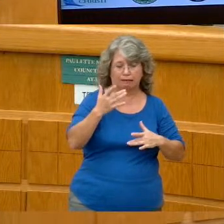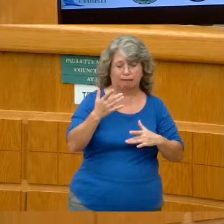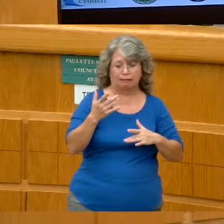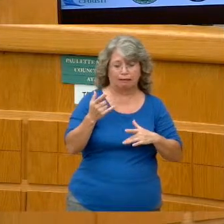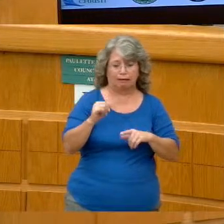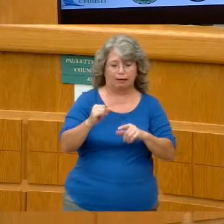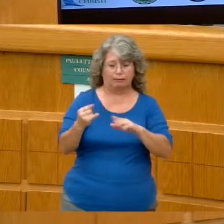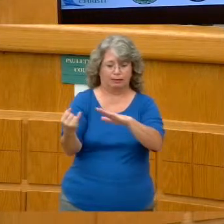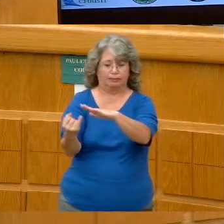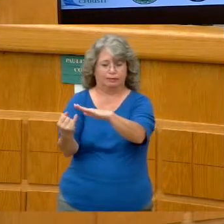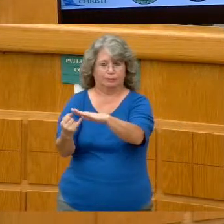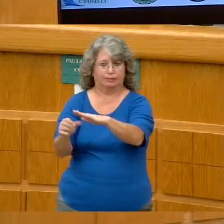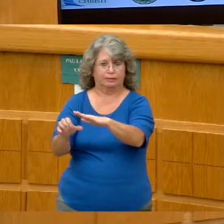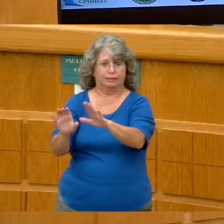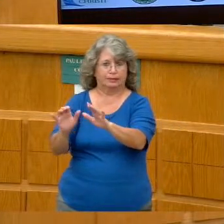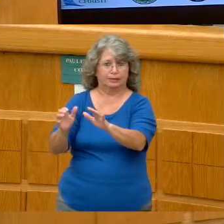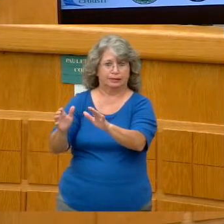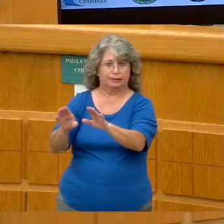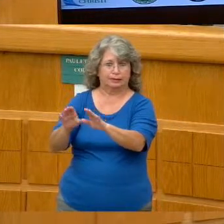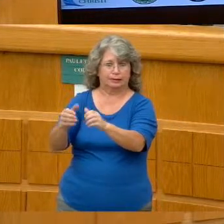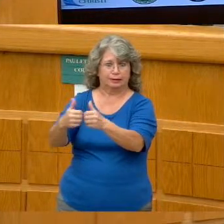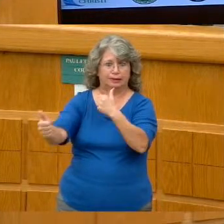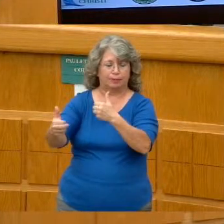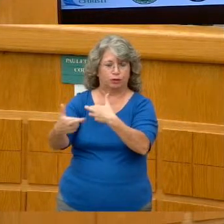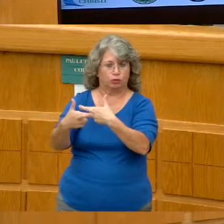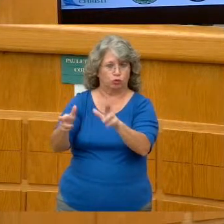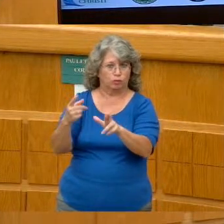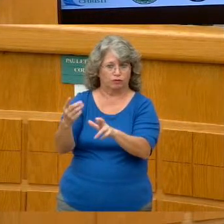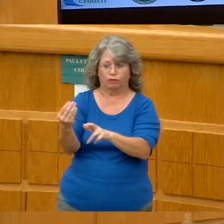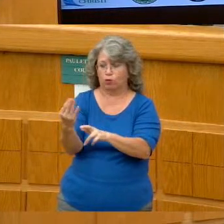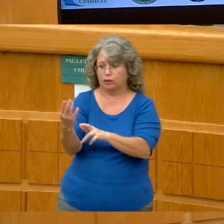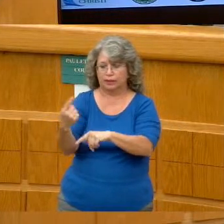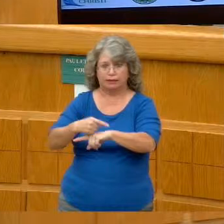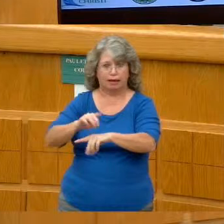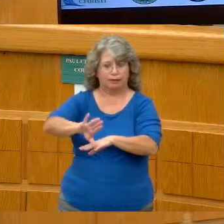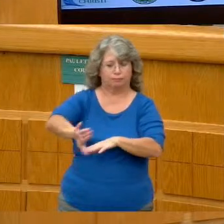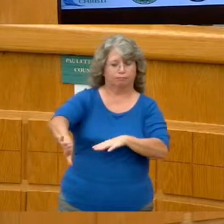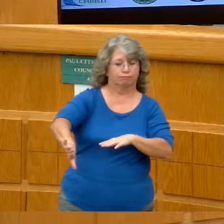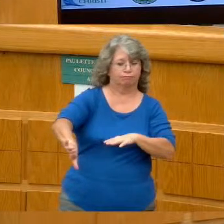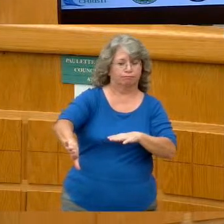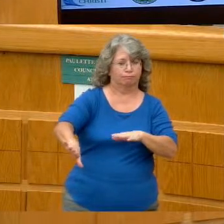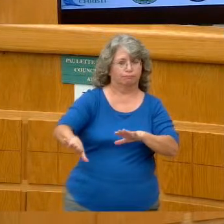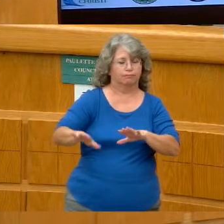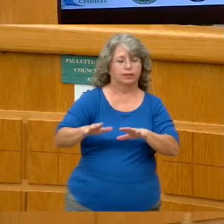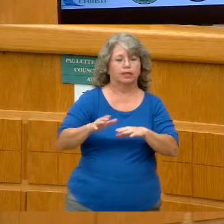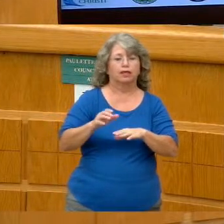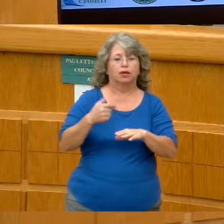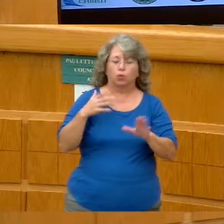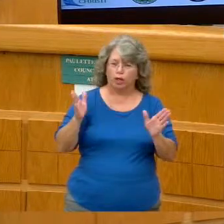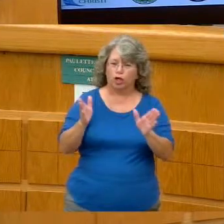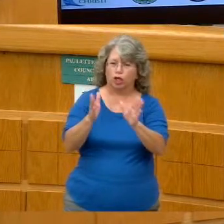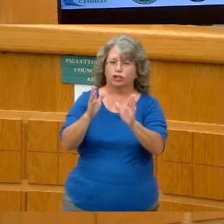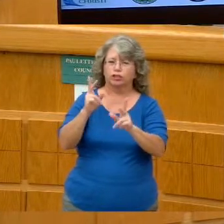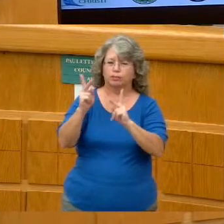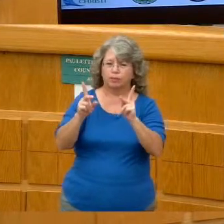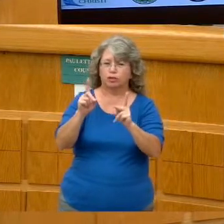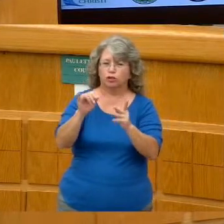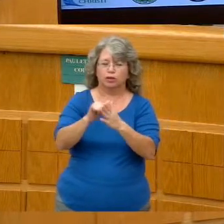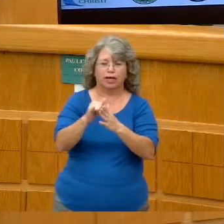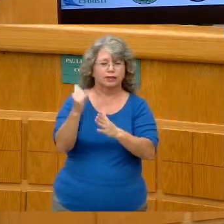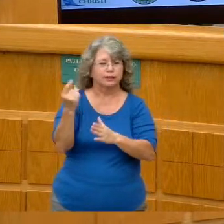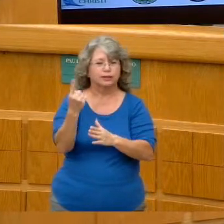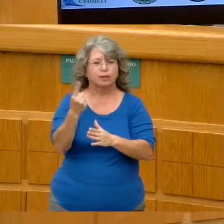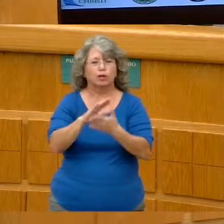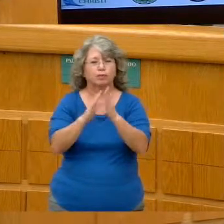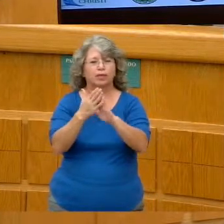room for the 14 days. And so we're really encouraging more people to continue to do that as we go through the fall, because you really don't want to